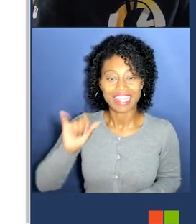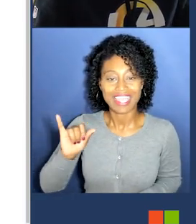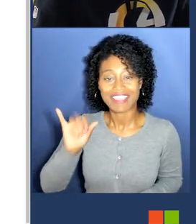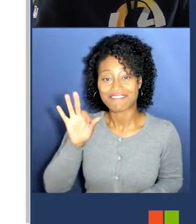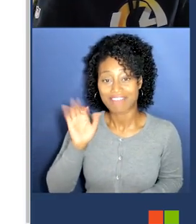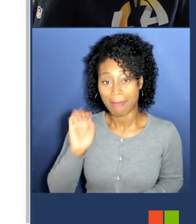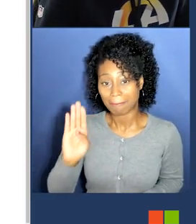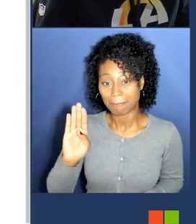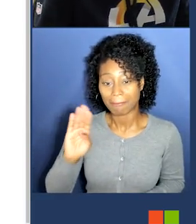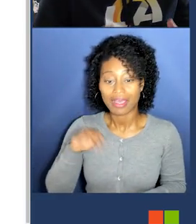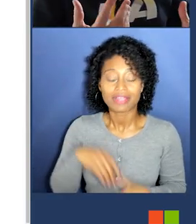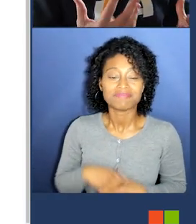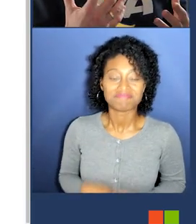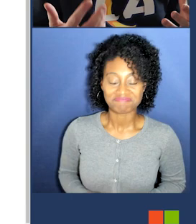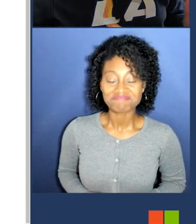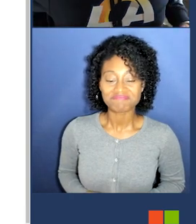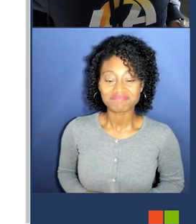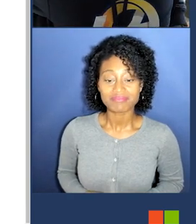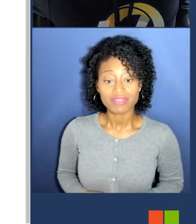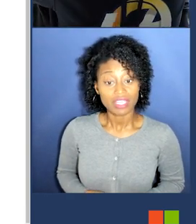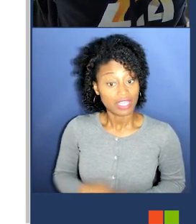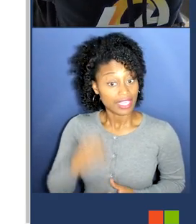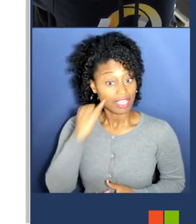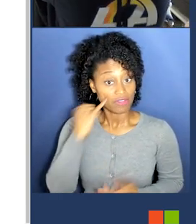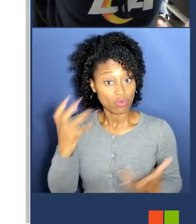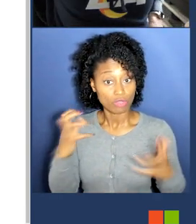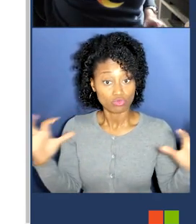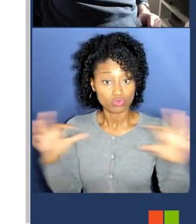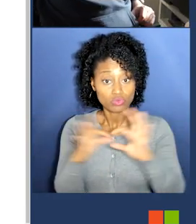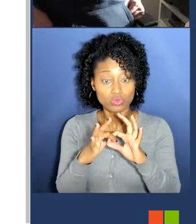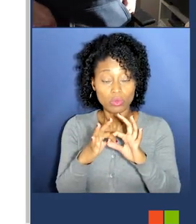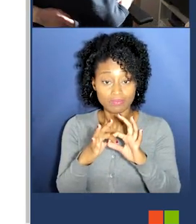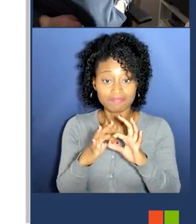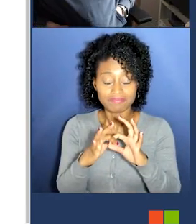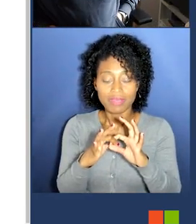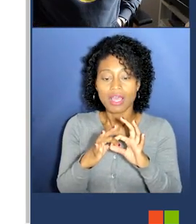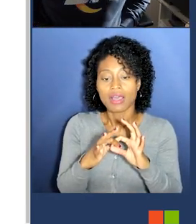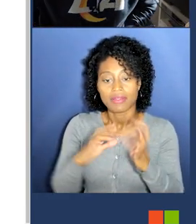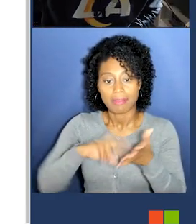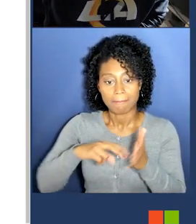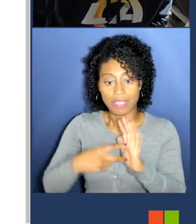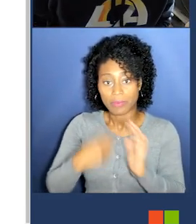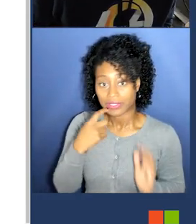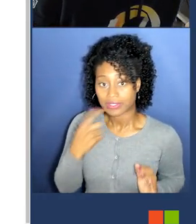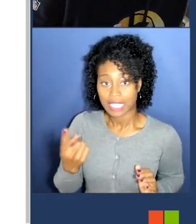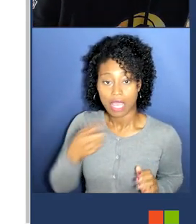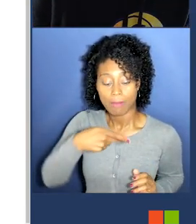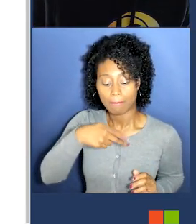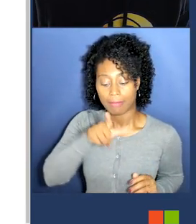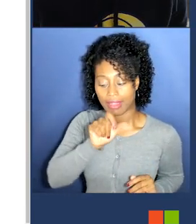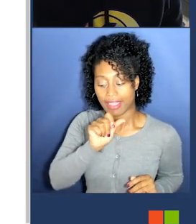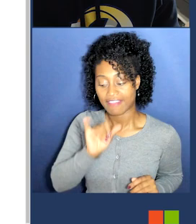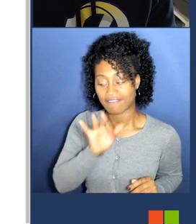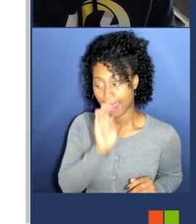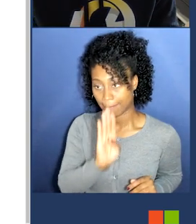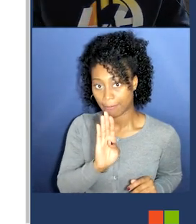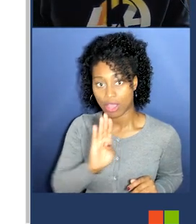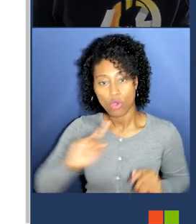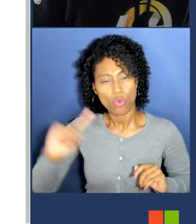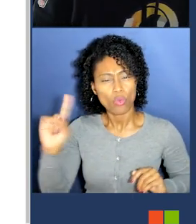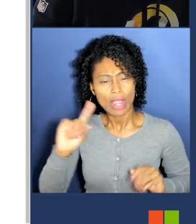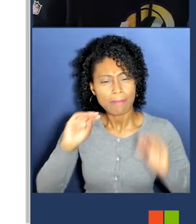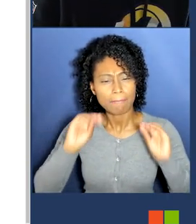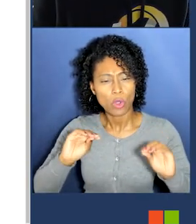In PlayFab, to hook everything up, we need to tell essentially PlayFab where to put the events